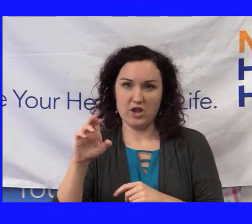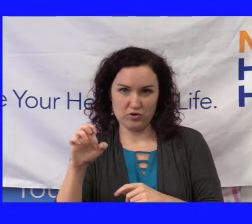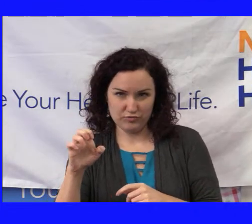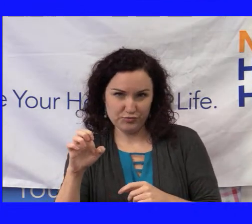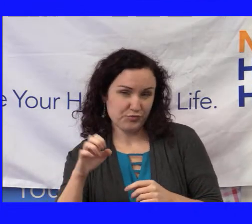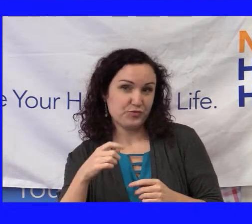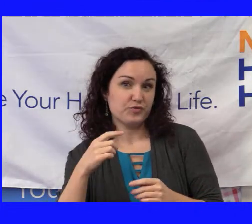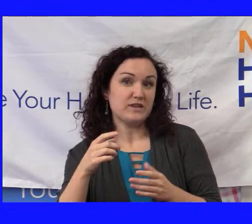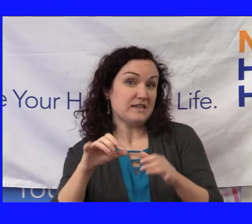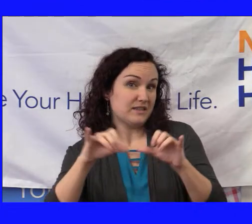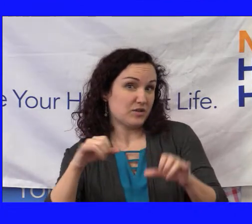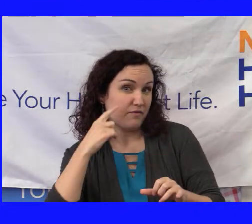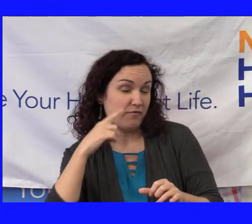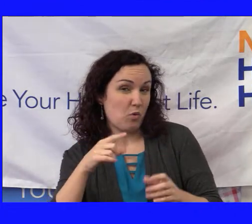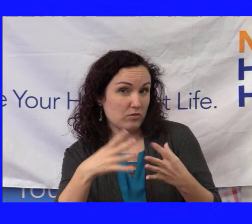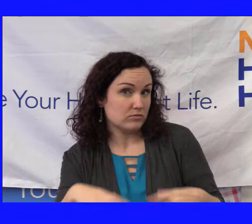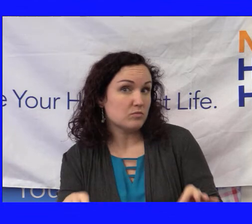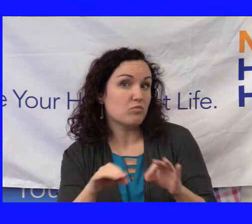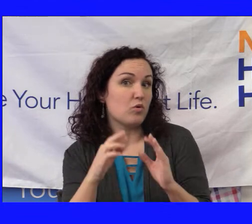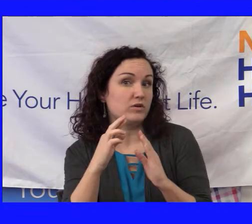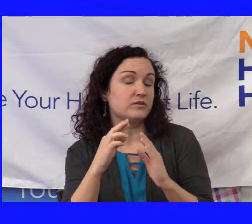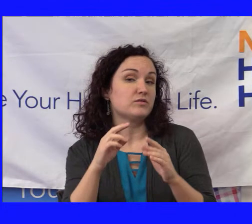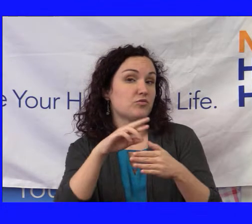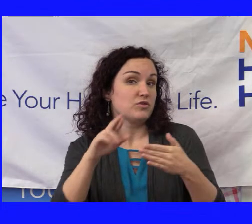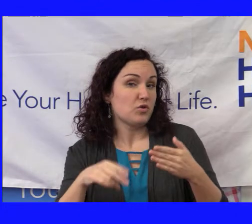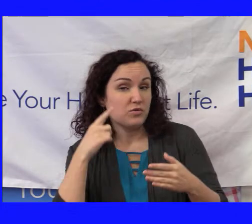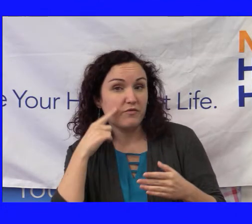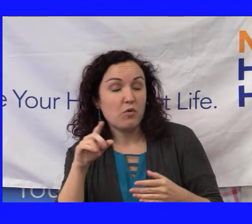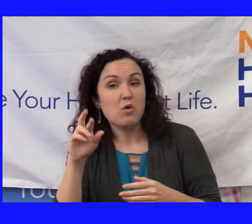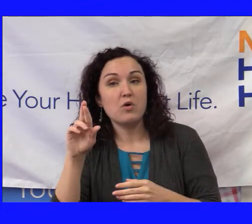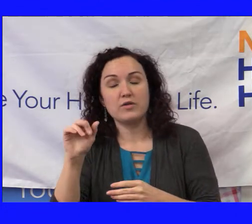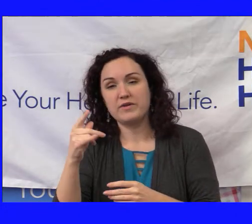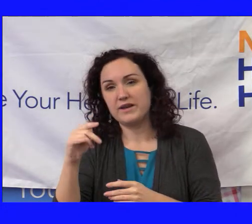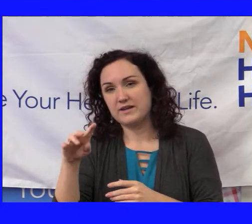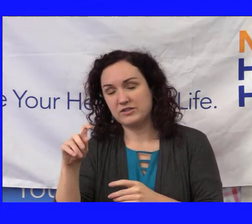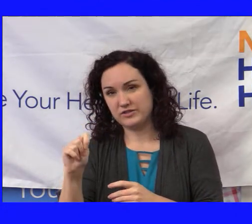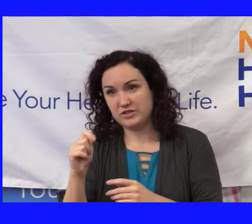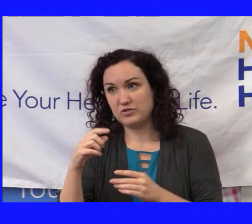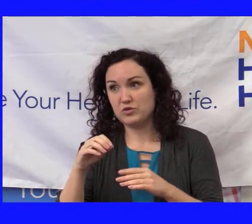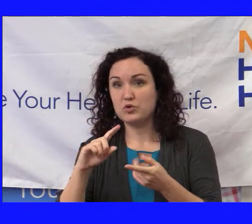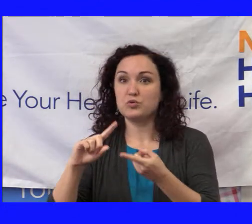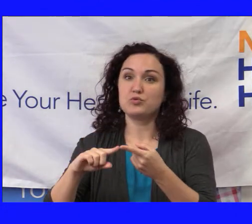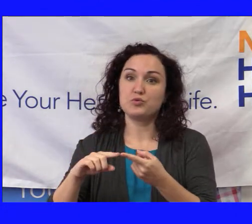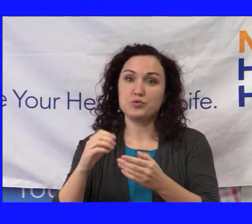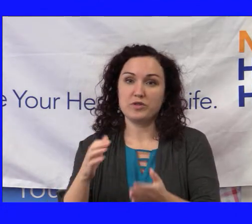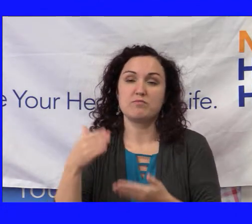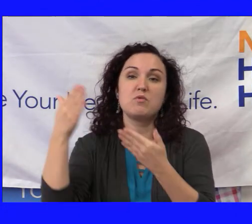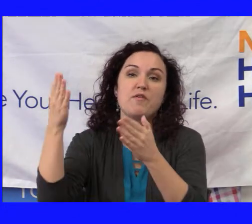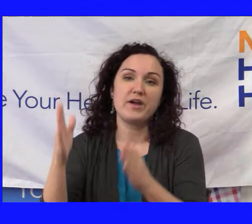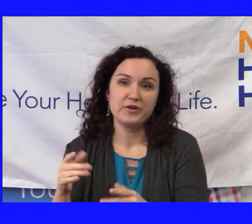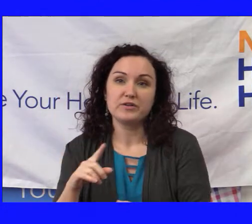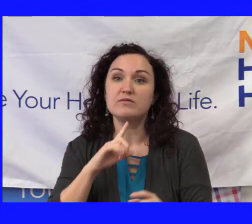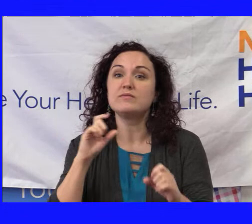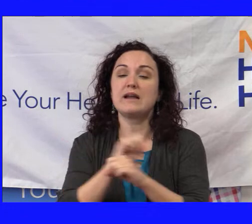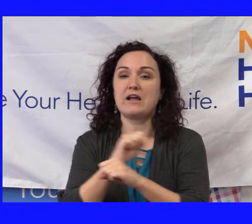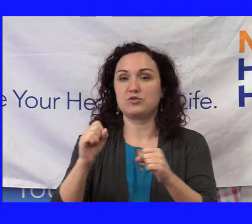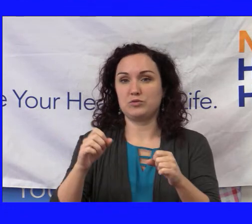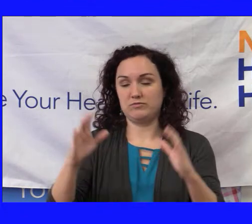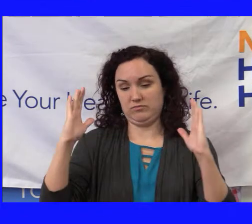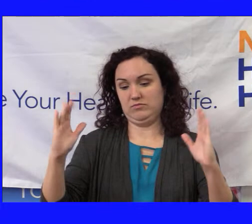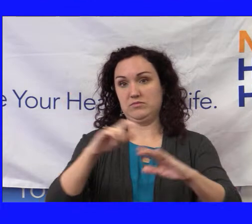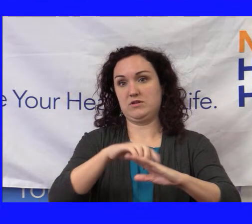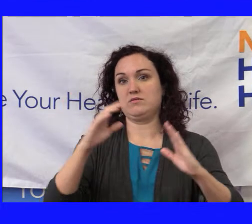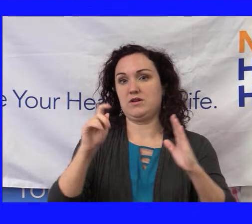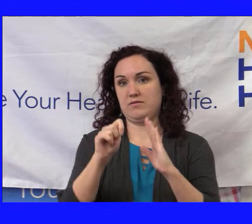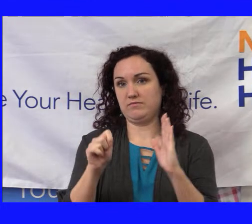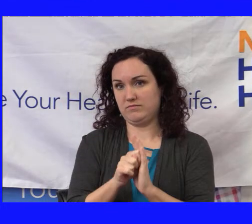critical results by the radiologist to the ordering provider in real time. We will present to